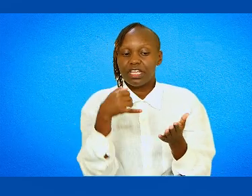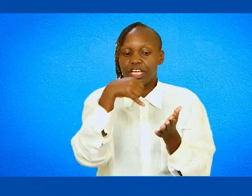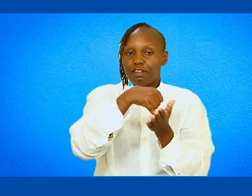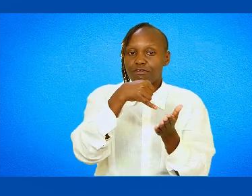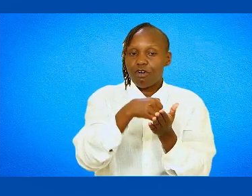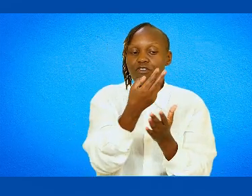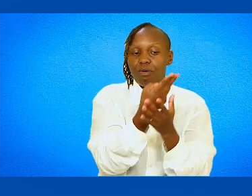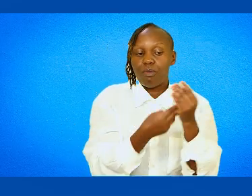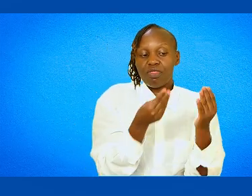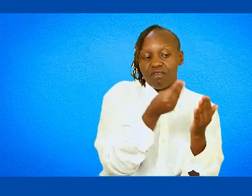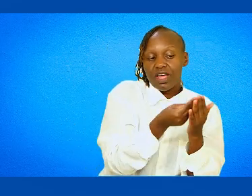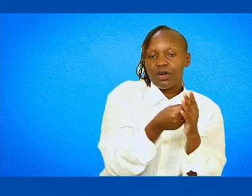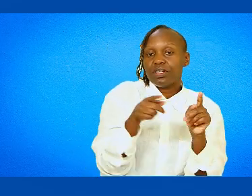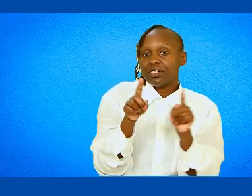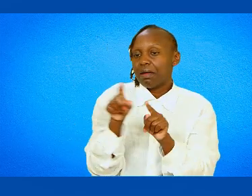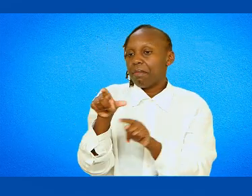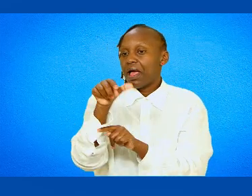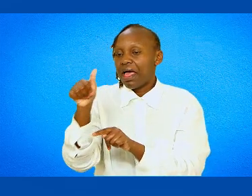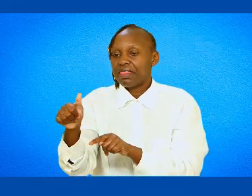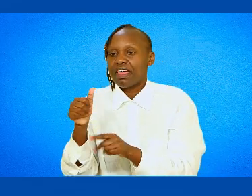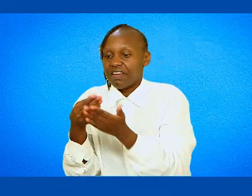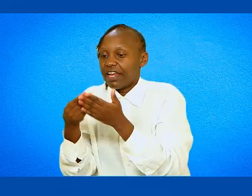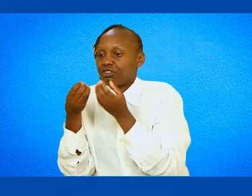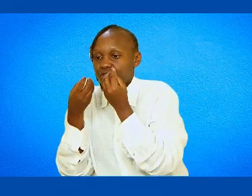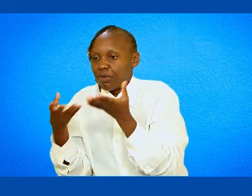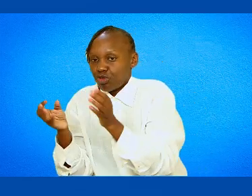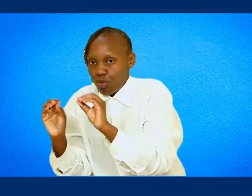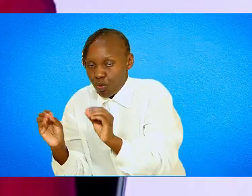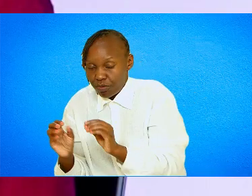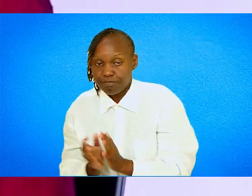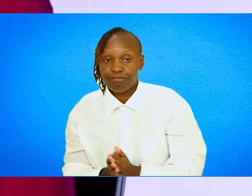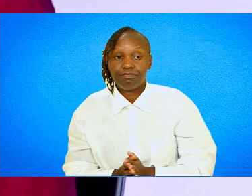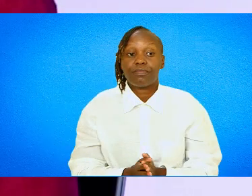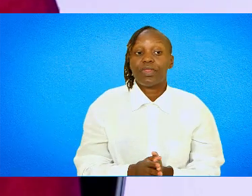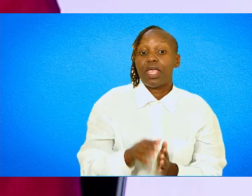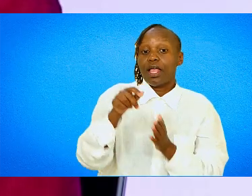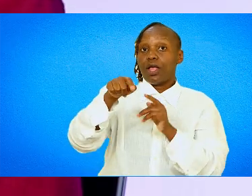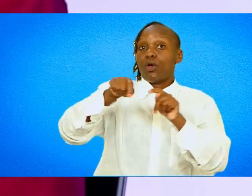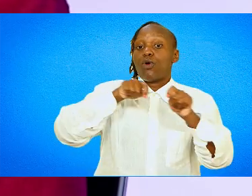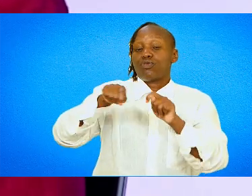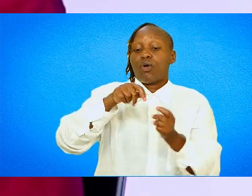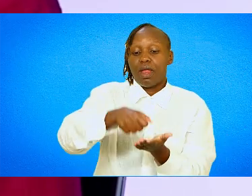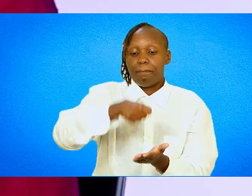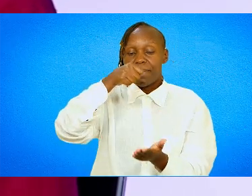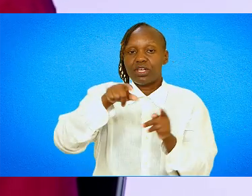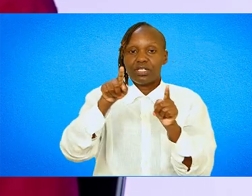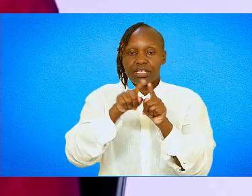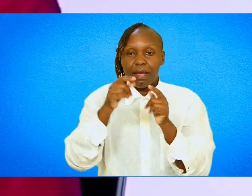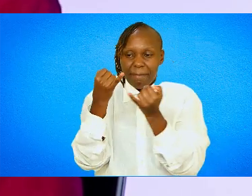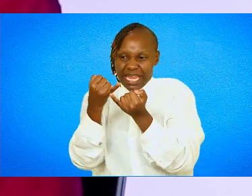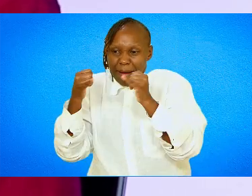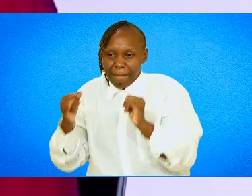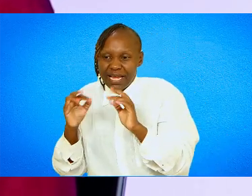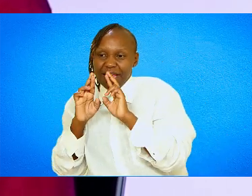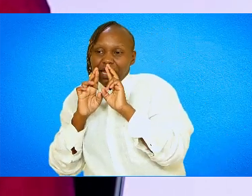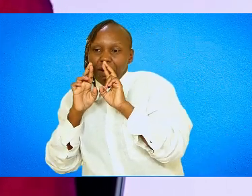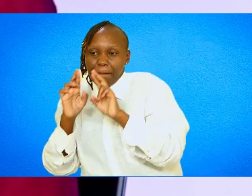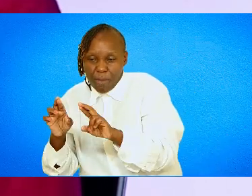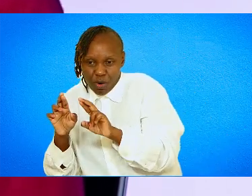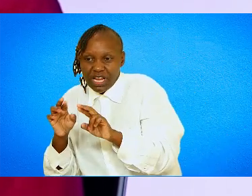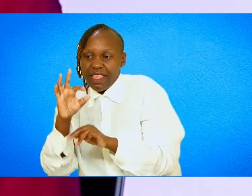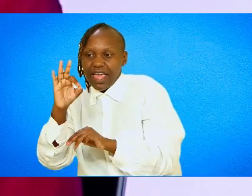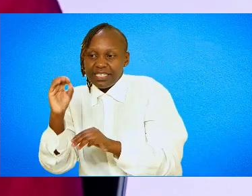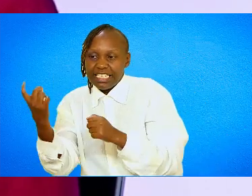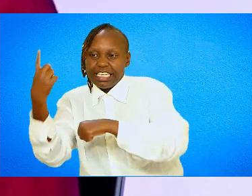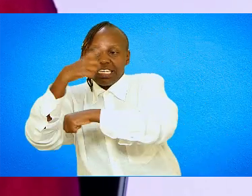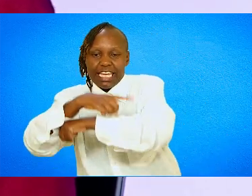both financial and non-financial information. The Controller of Budget also releases an independent report 30 days